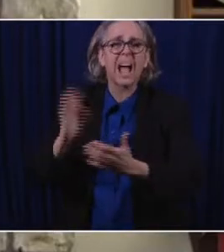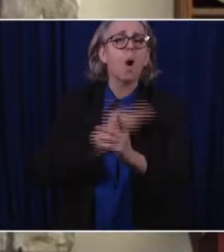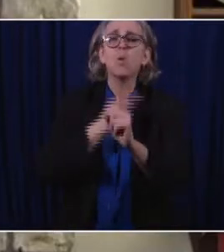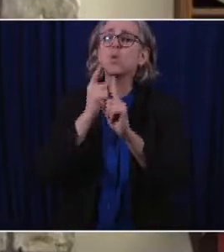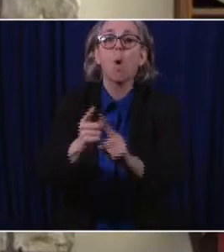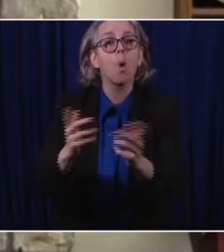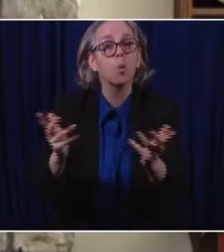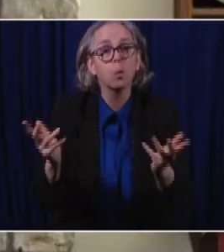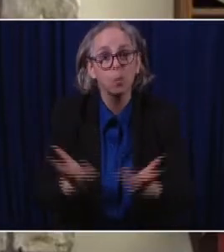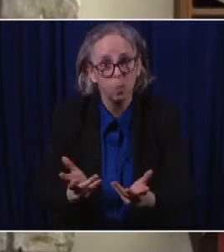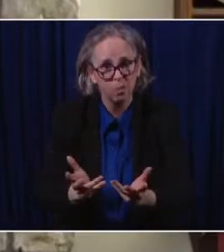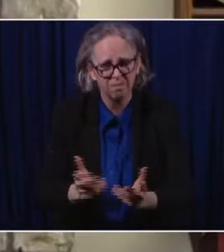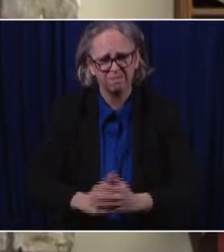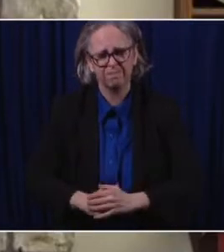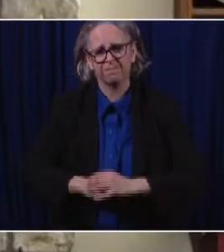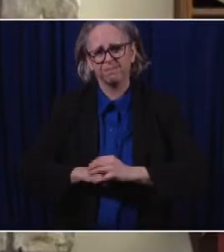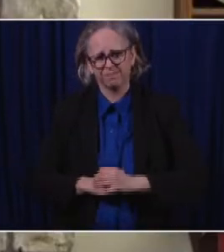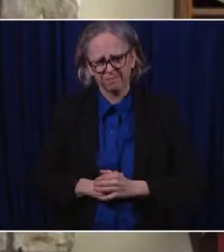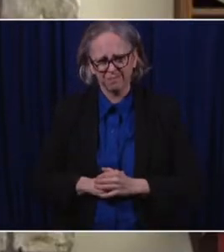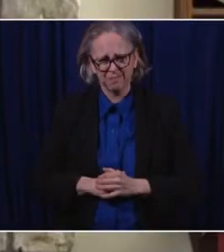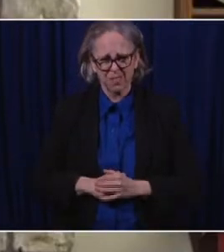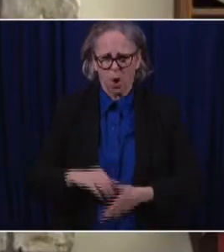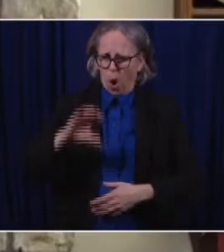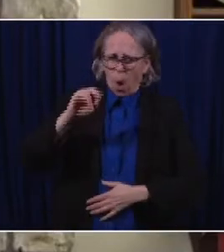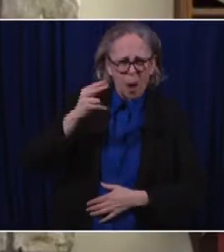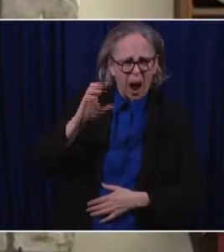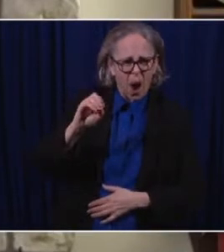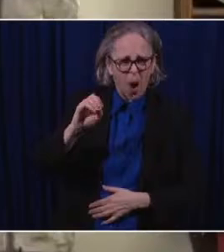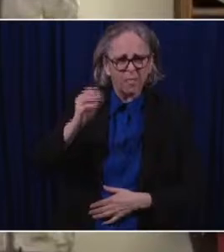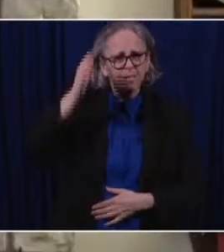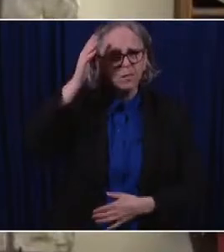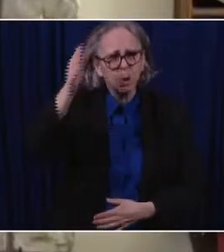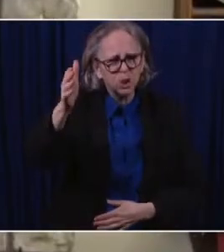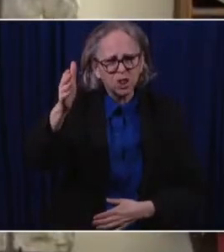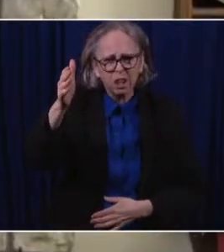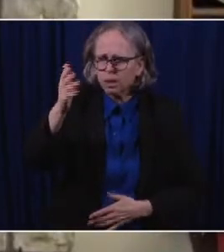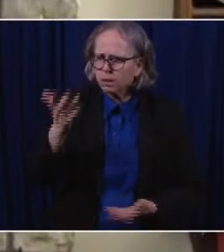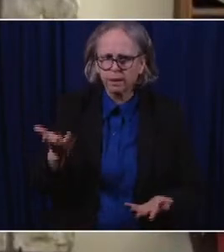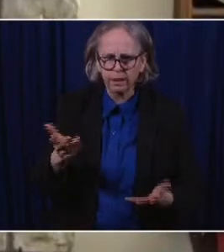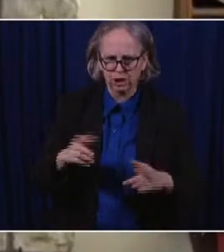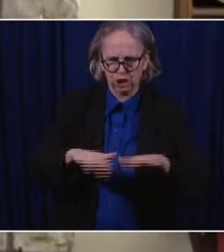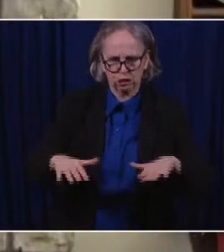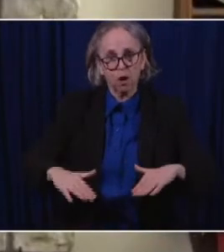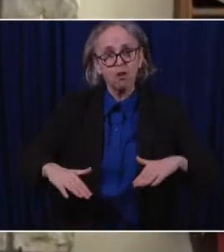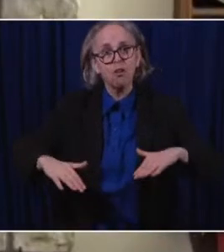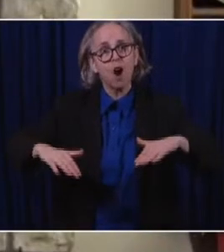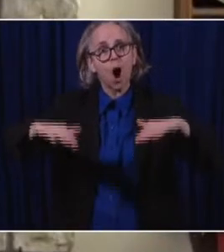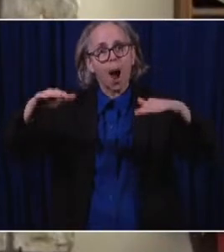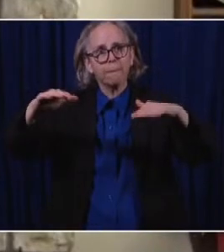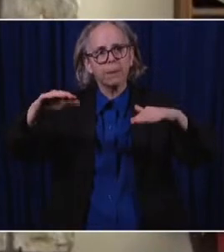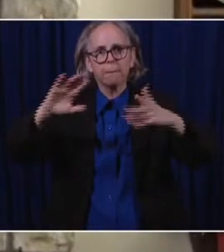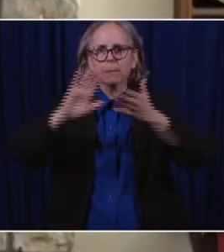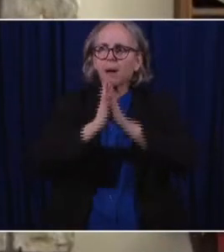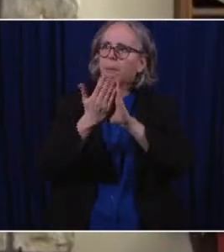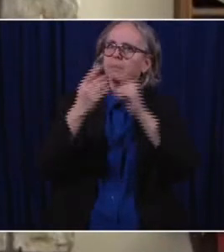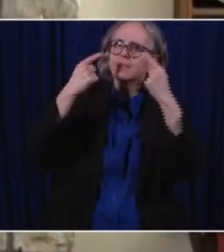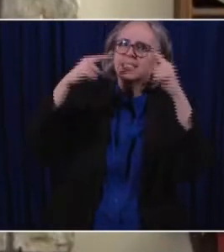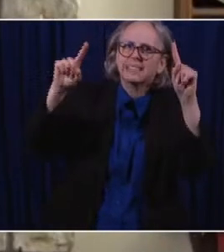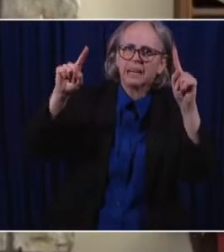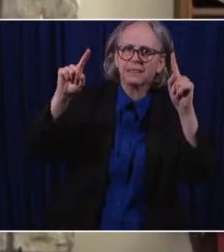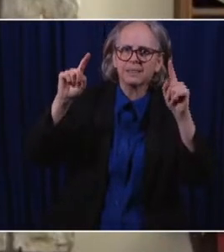the future of our state depends on how we help our children today. We simply cannot fail these